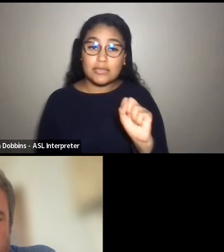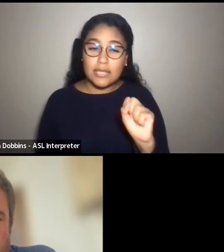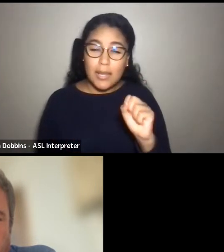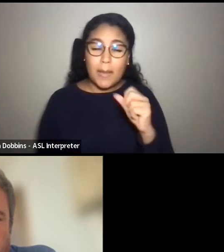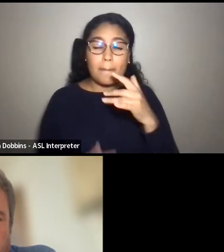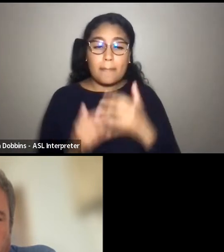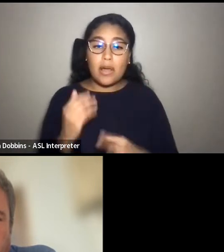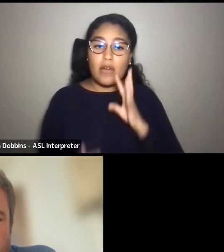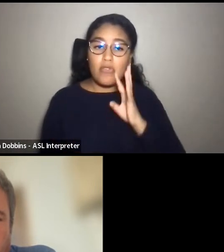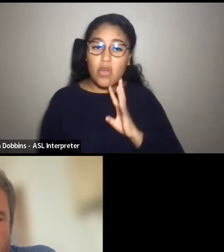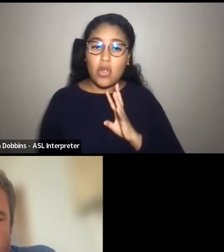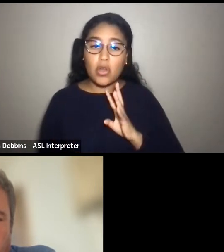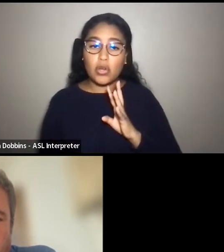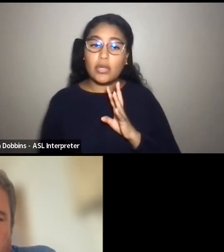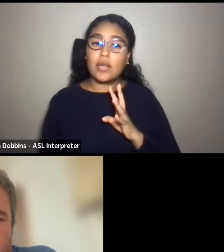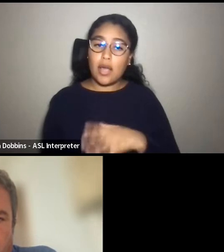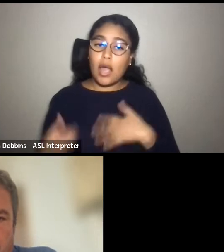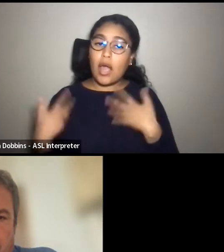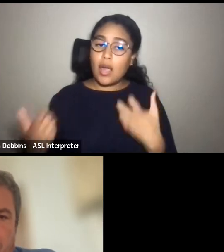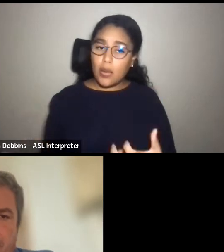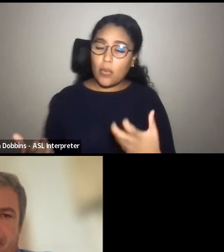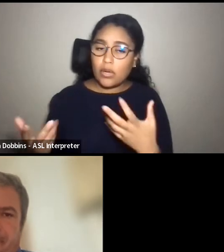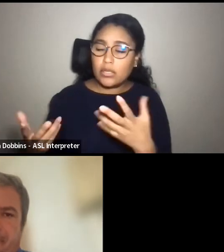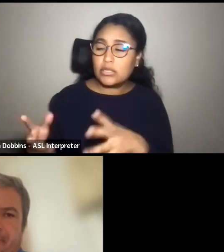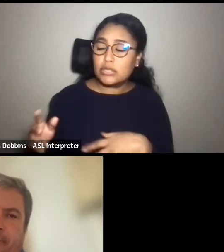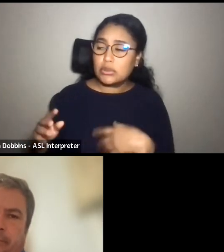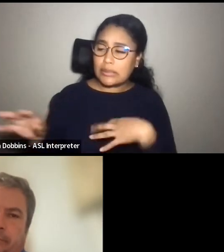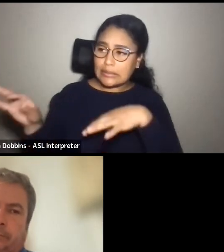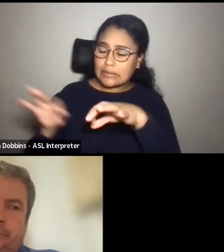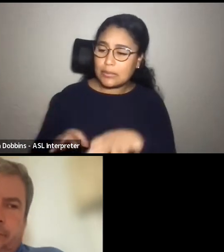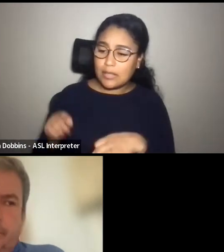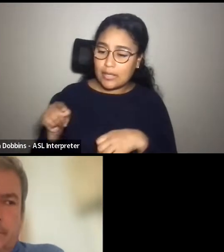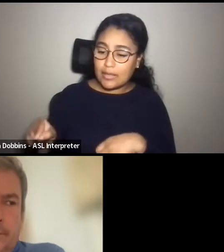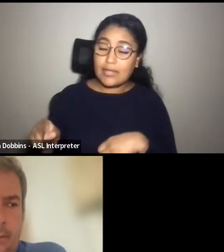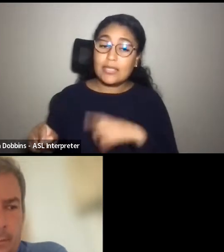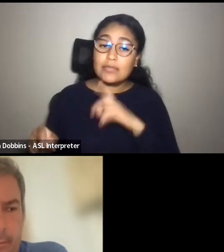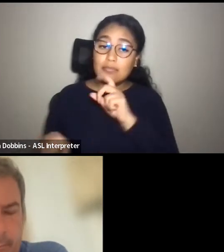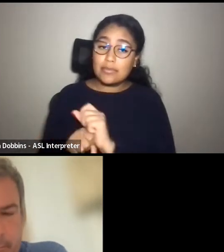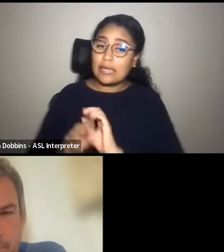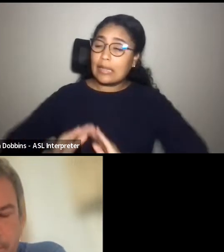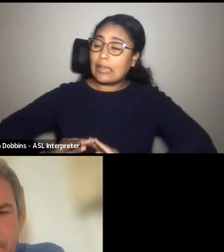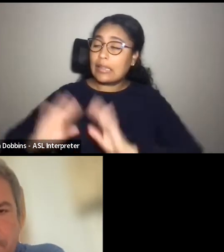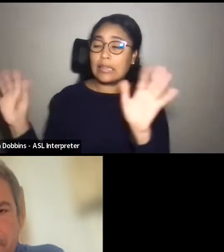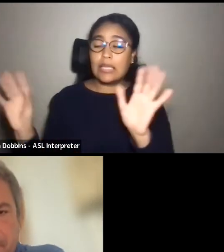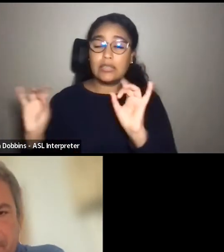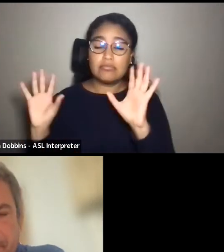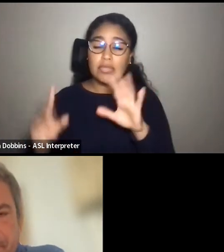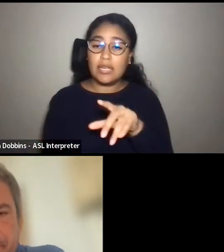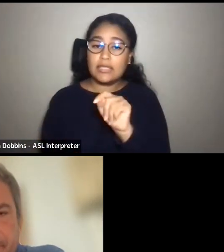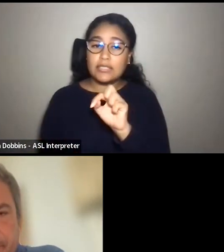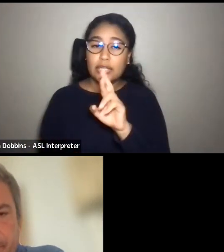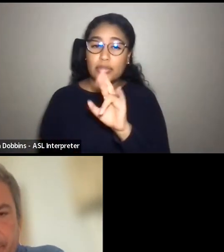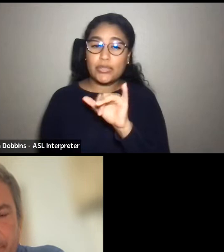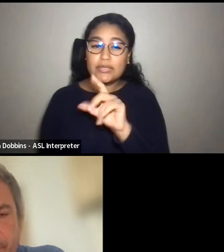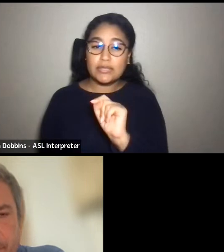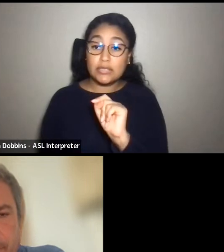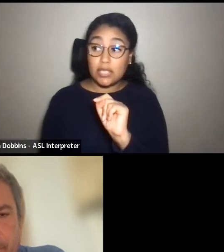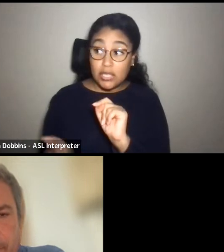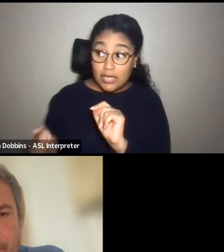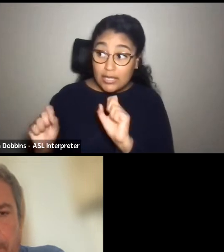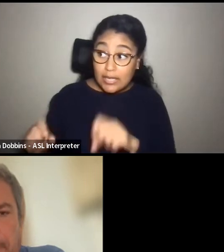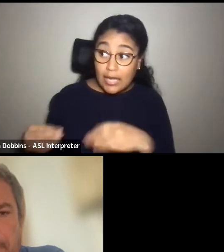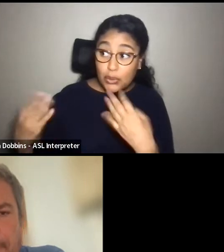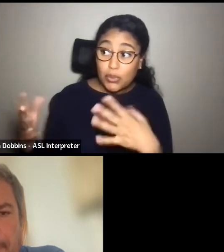bloodthirstiness brings to mind the worst rampage of ISIS. This is terrorism. There's no justification for terrorism. There's